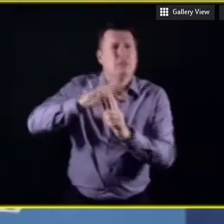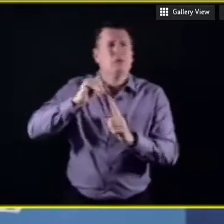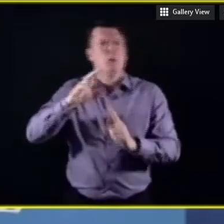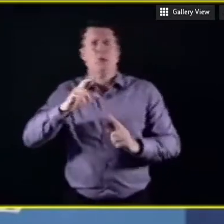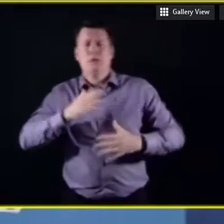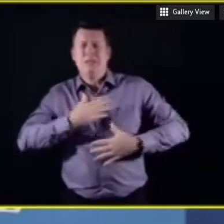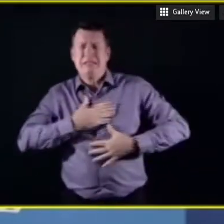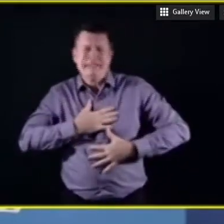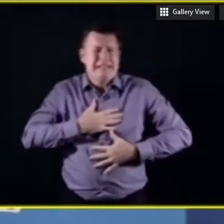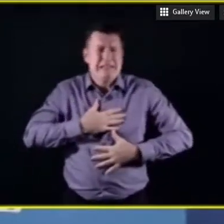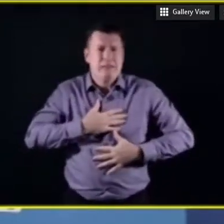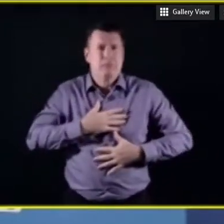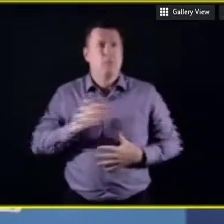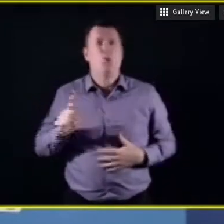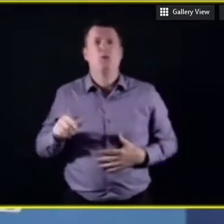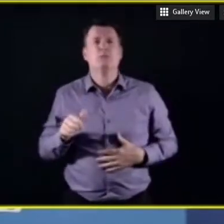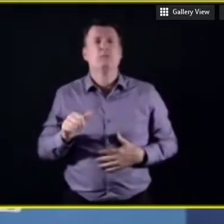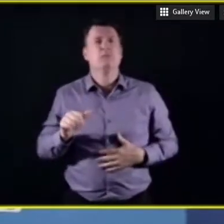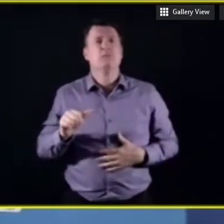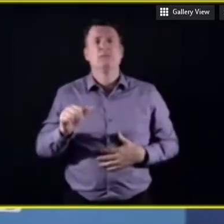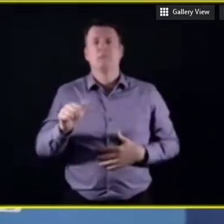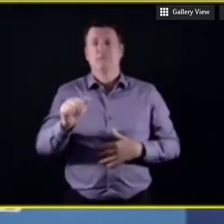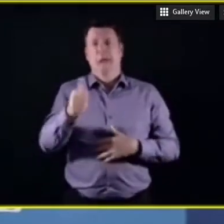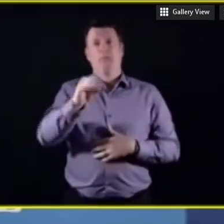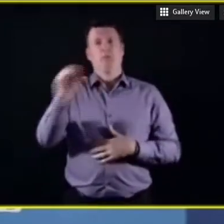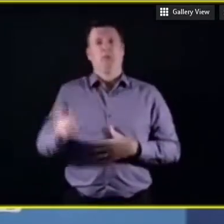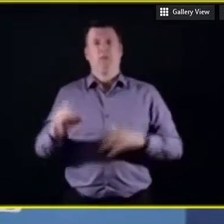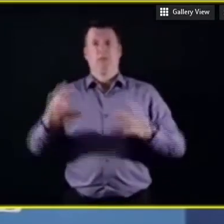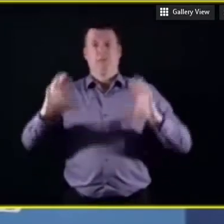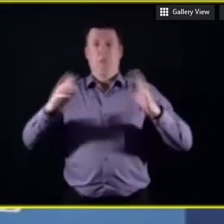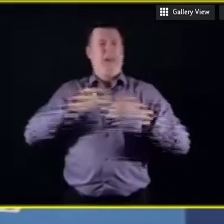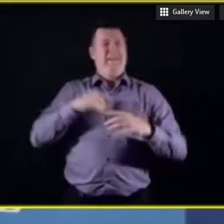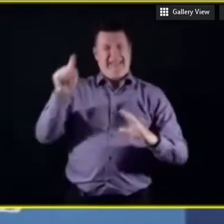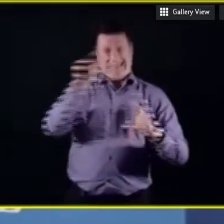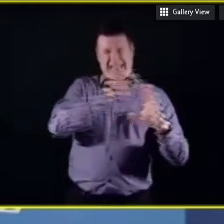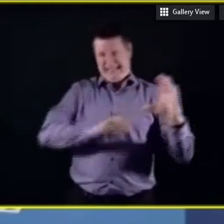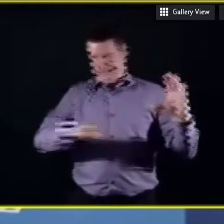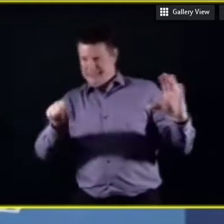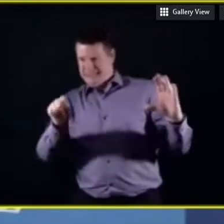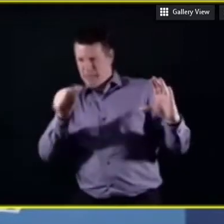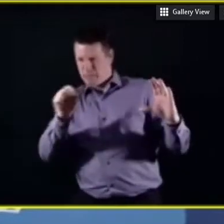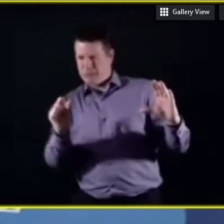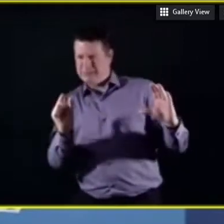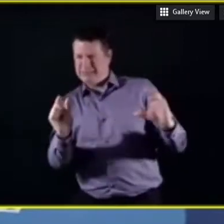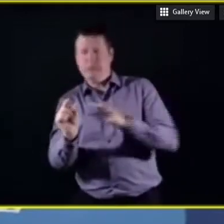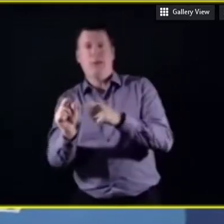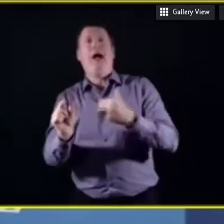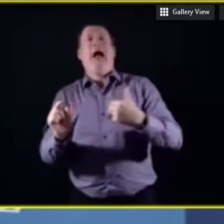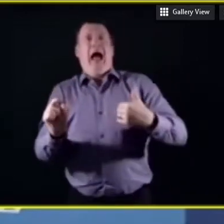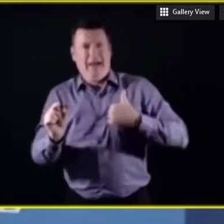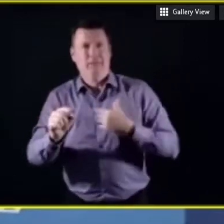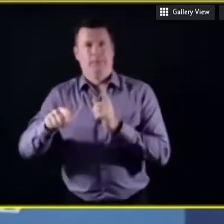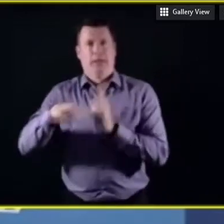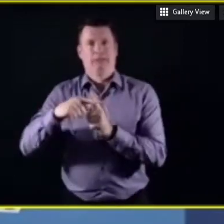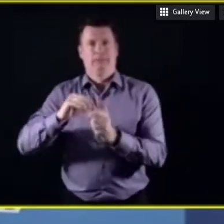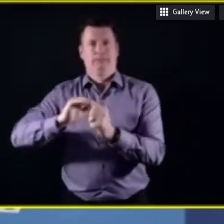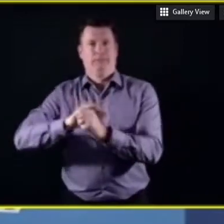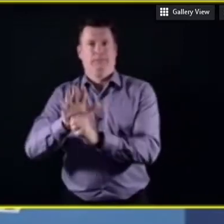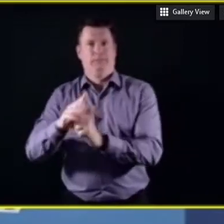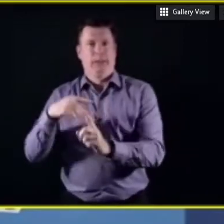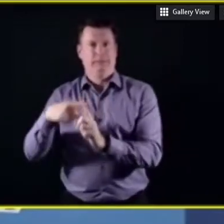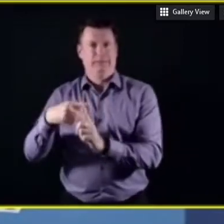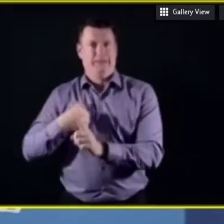with relatively minor respiratory symptoms. The goal of testing them is to assure that they can go back to work without possibly